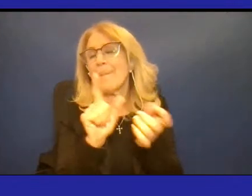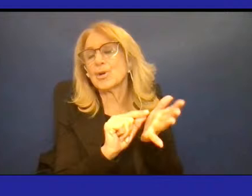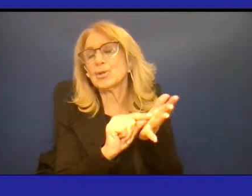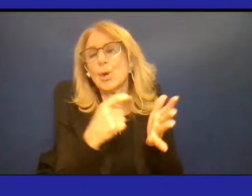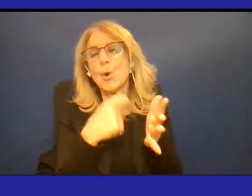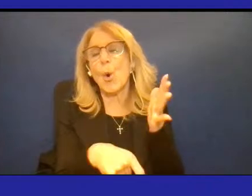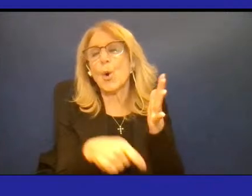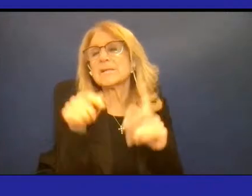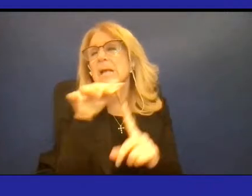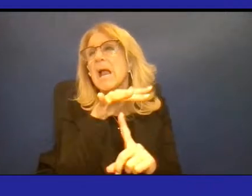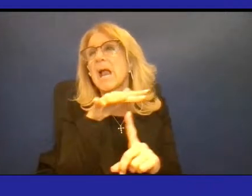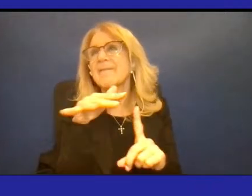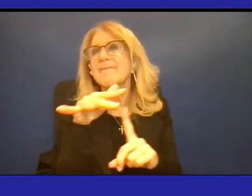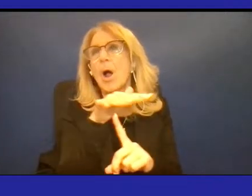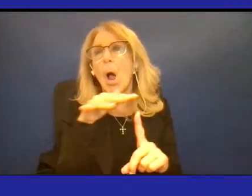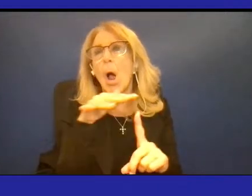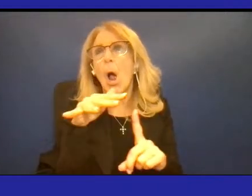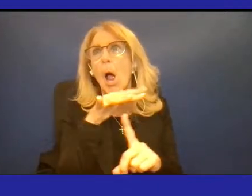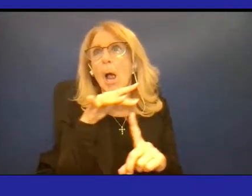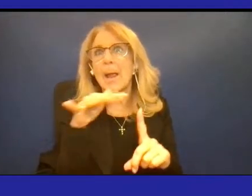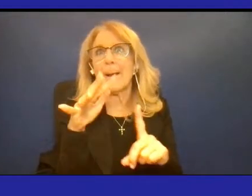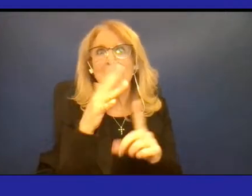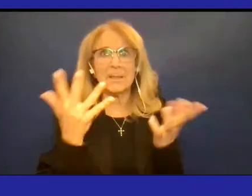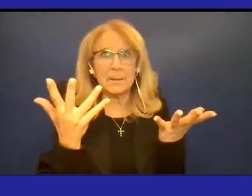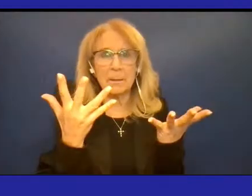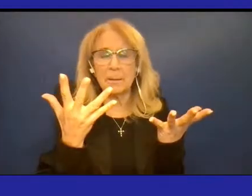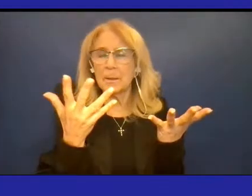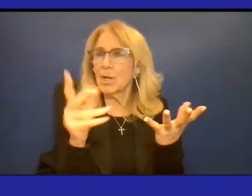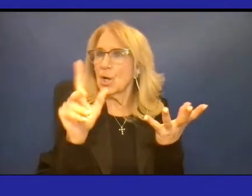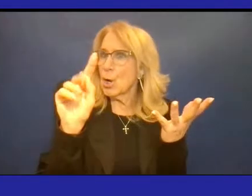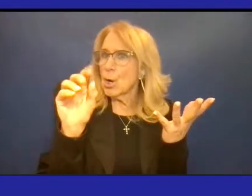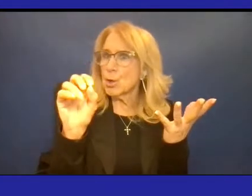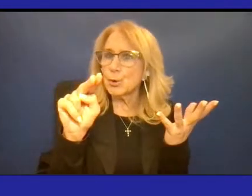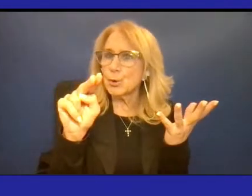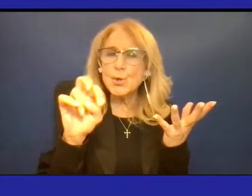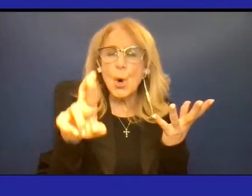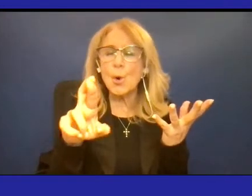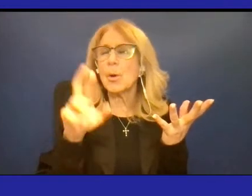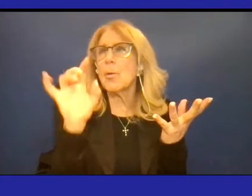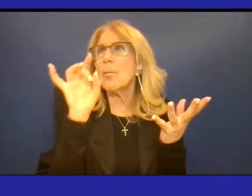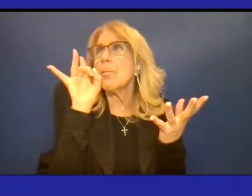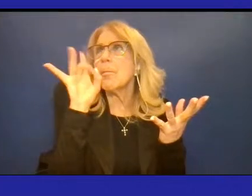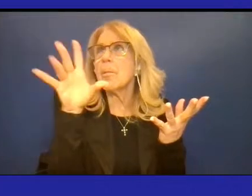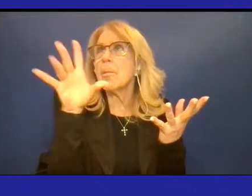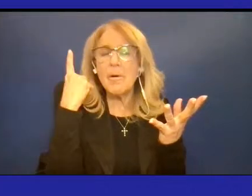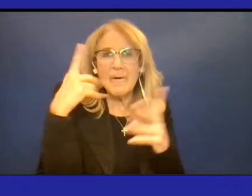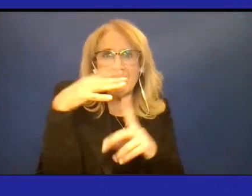environmental part is actually the toner that's so bad for the environment. And,